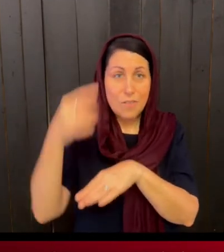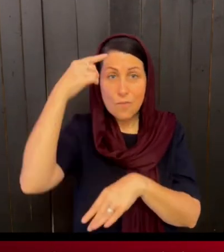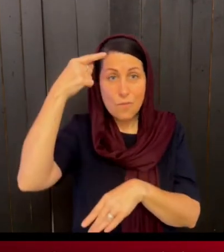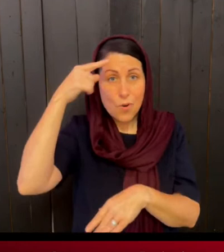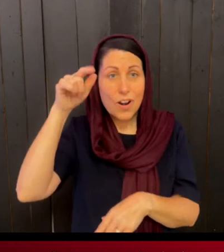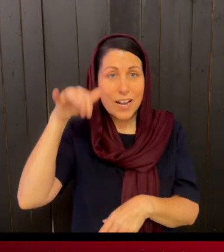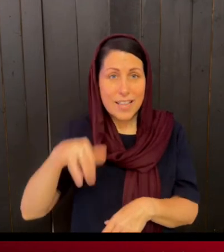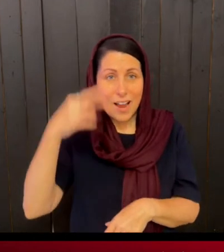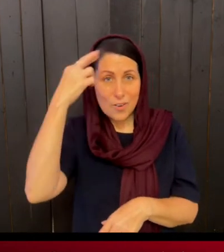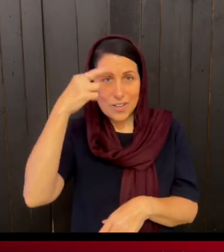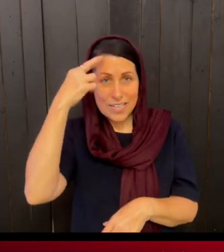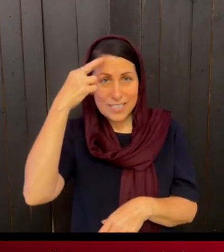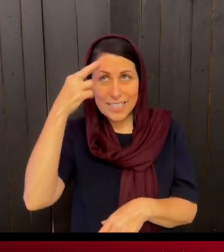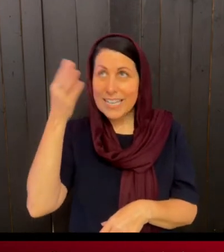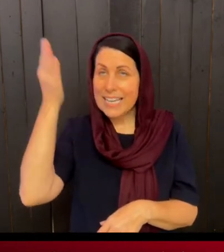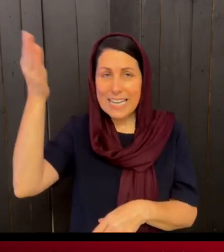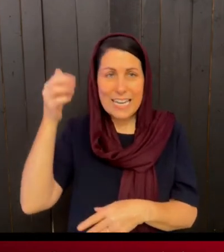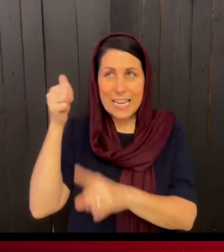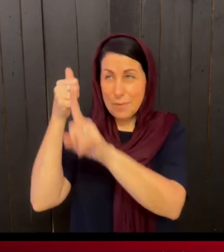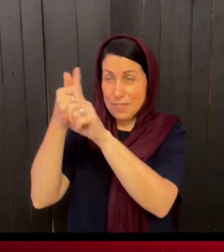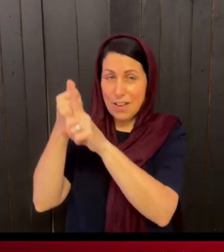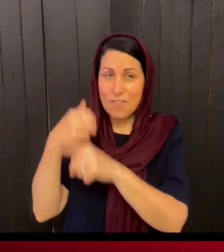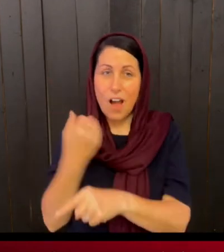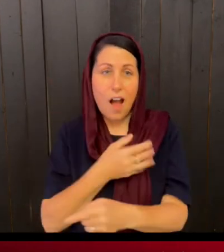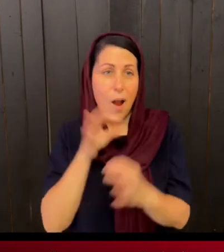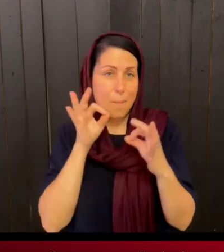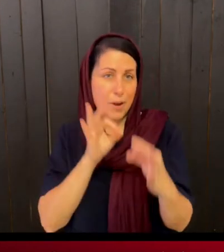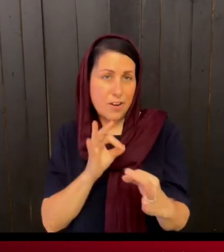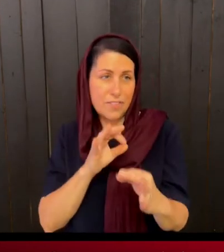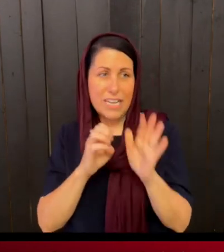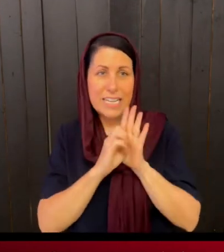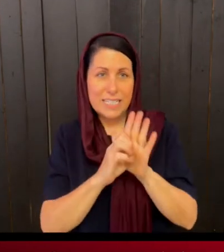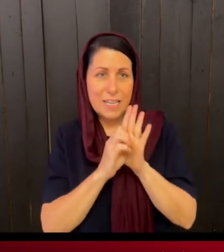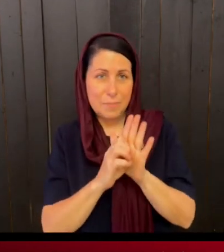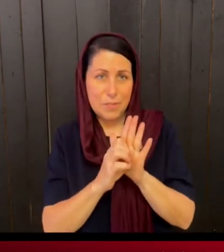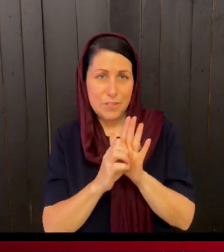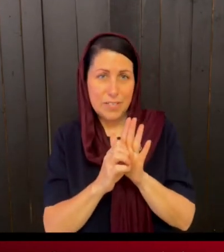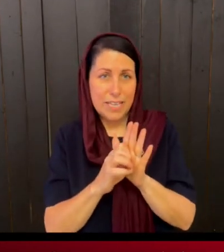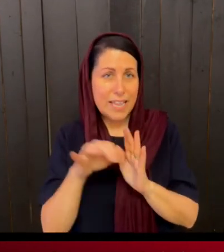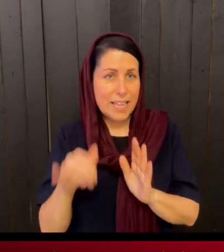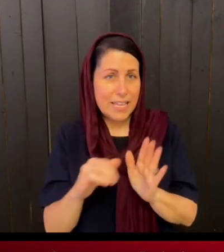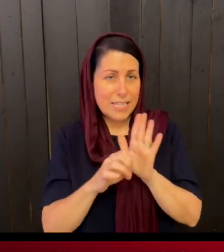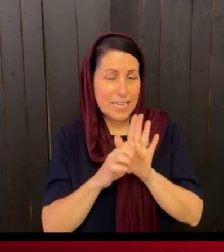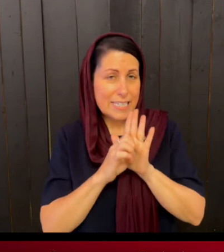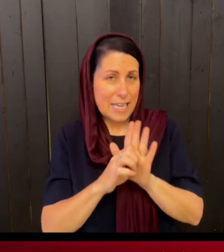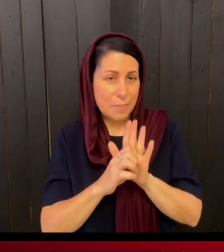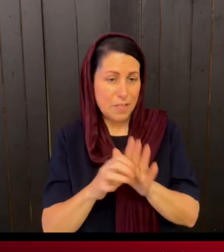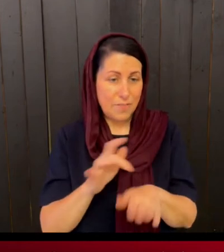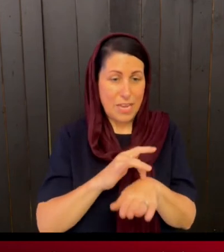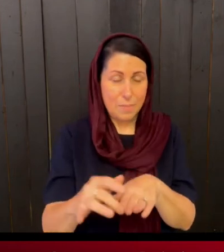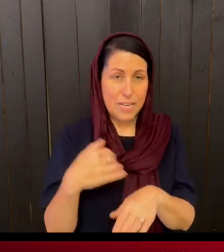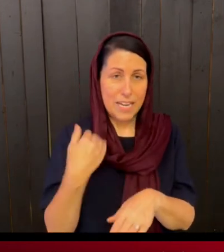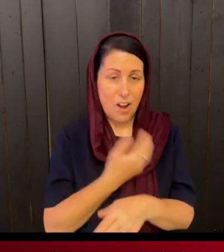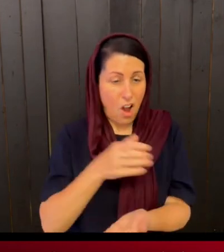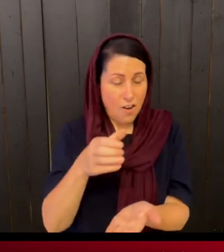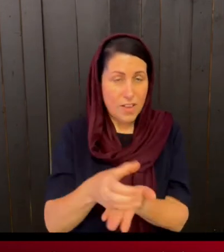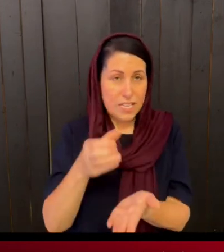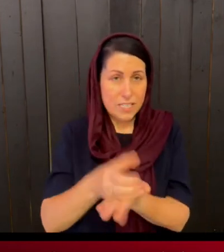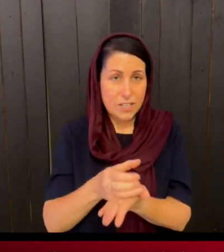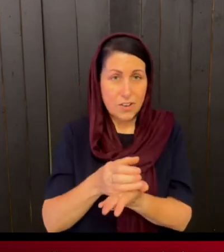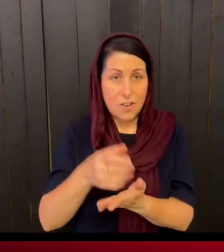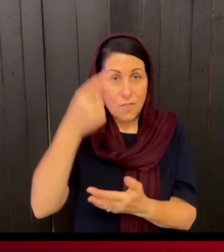believe, is our perfect example of emptying our vessel for God to be able to use us the same way